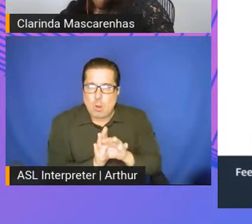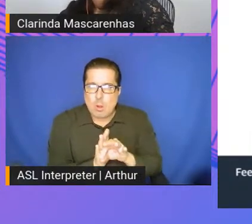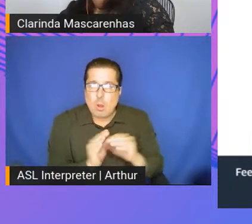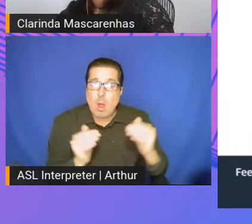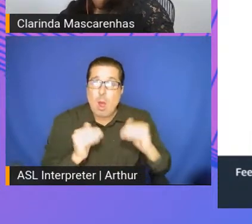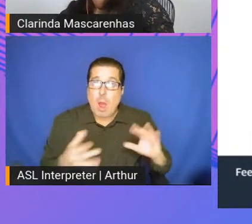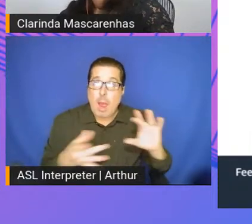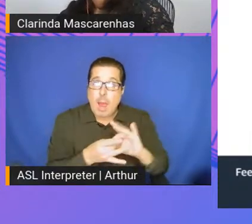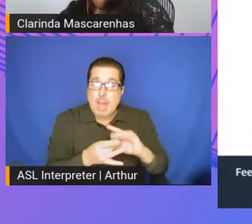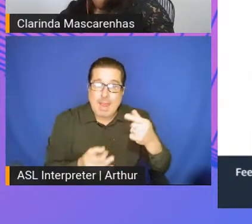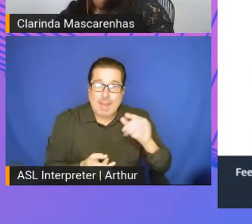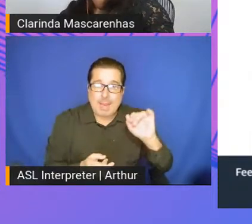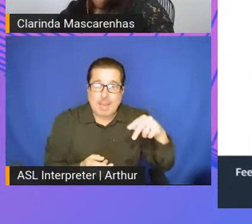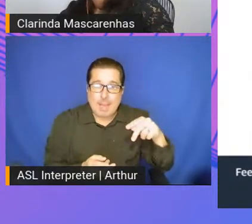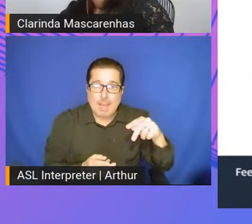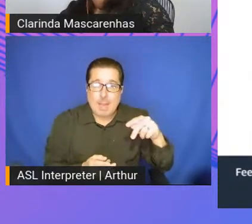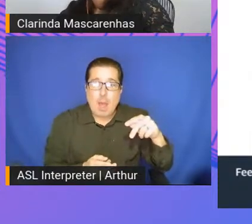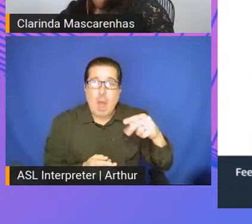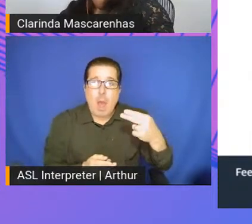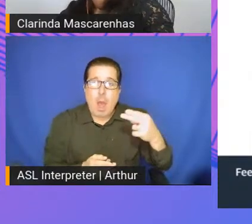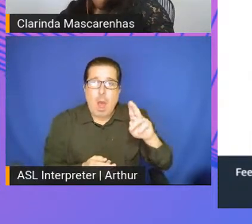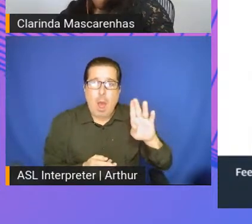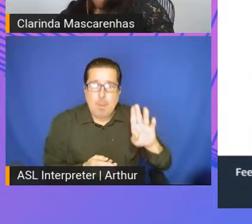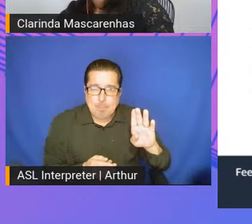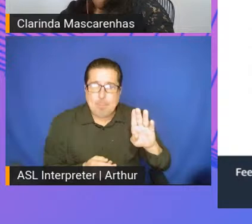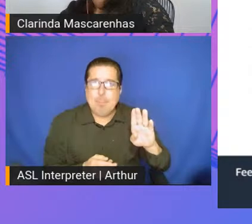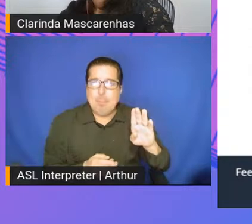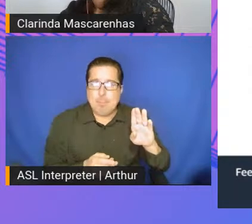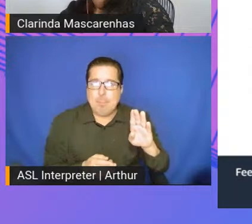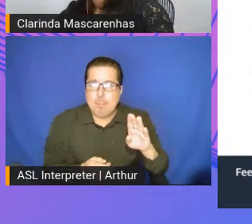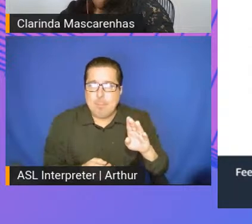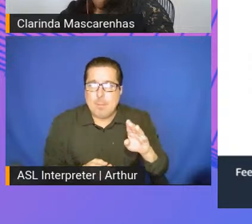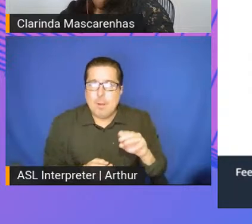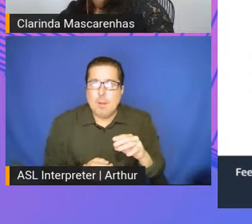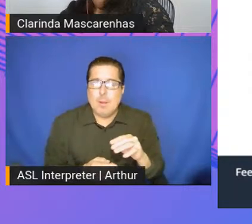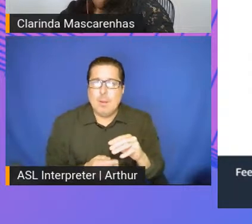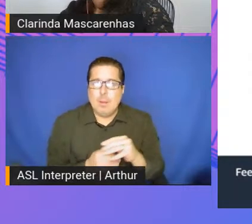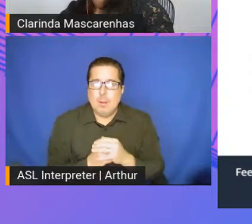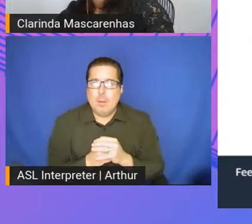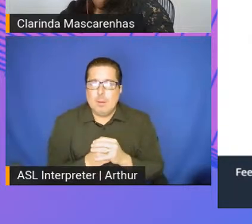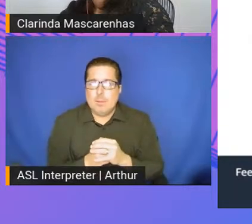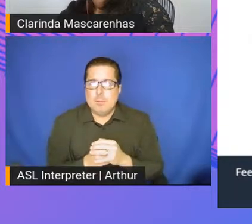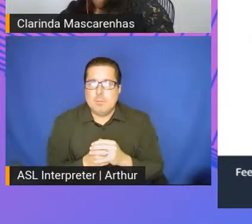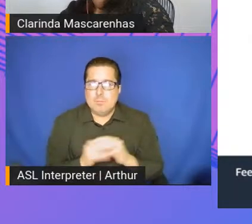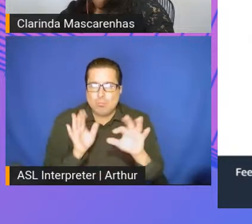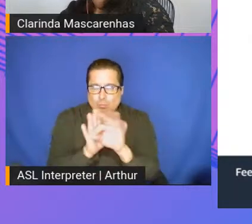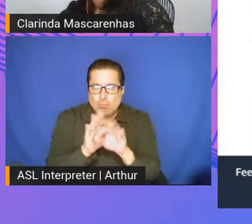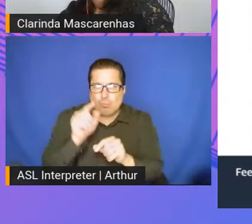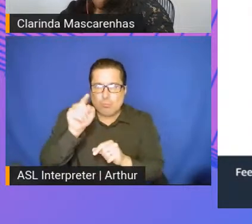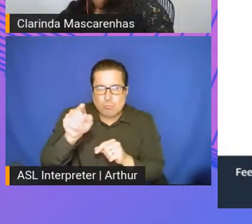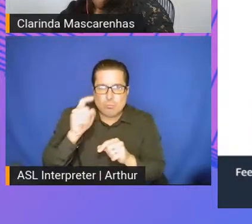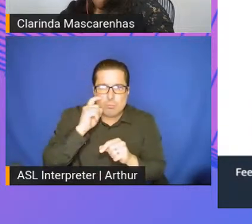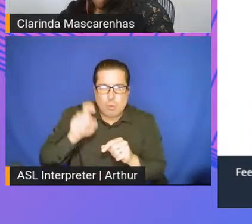GitHub repository and corresponding branch for my web application.